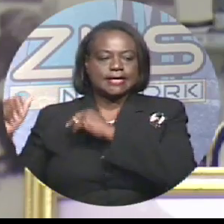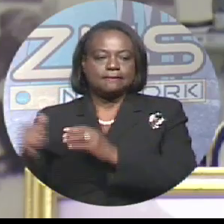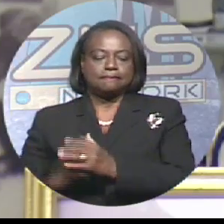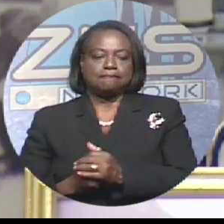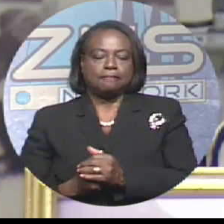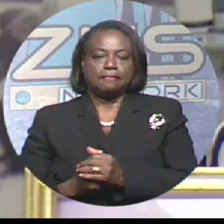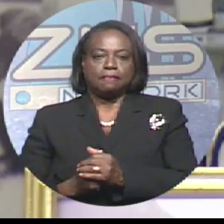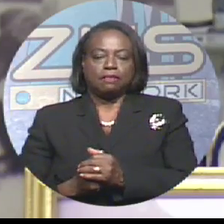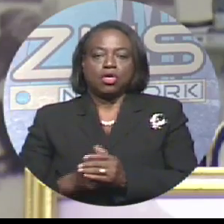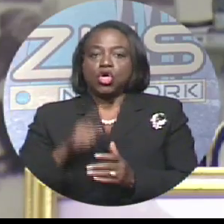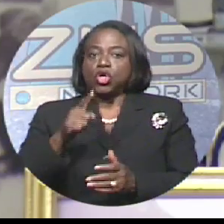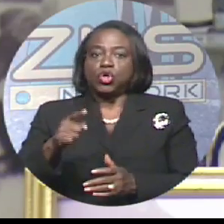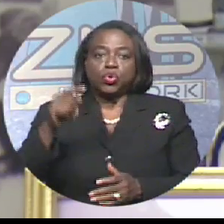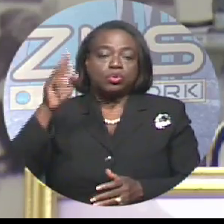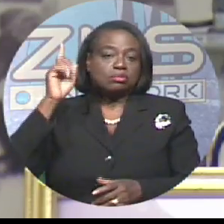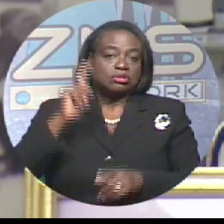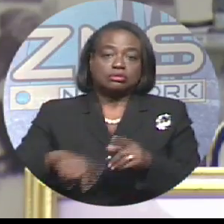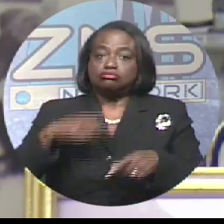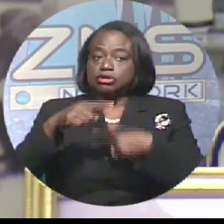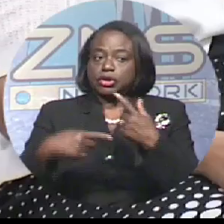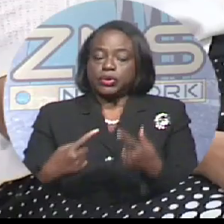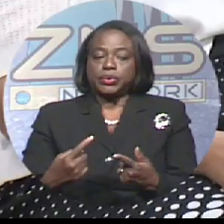You wouldn't be able to go